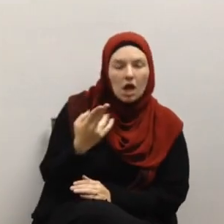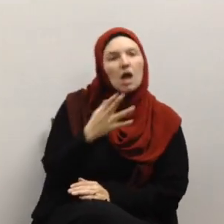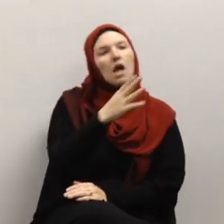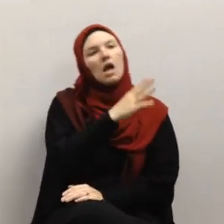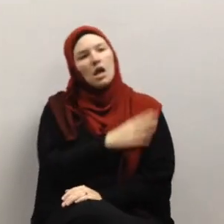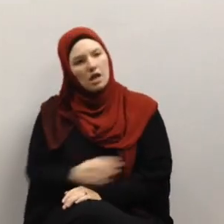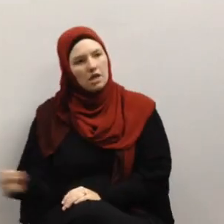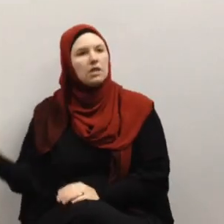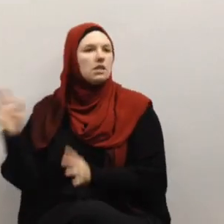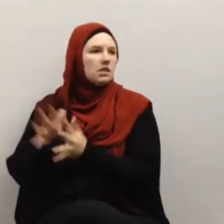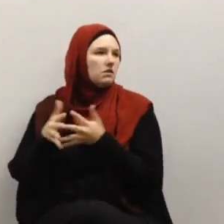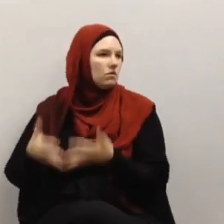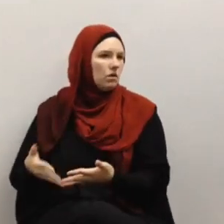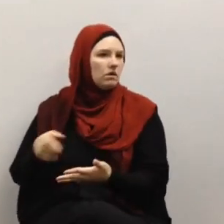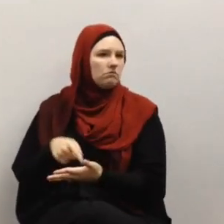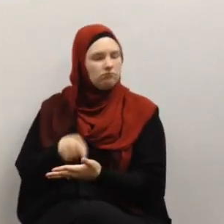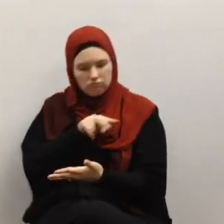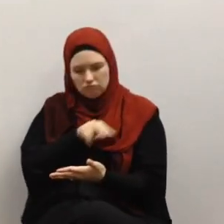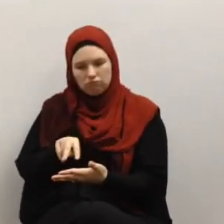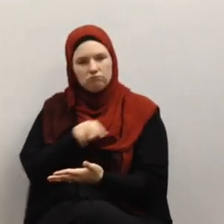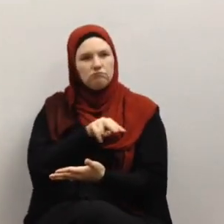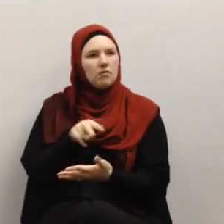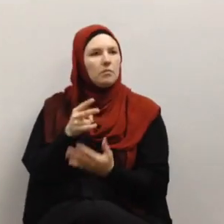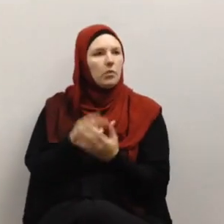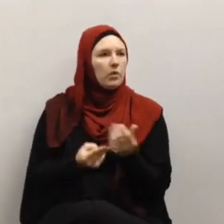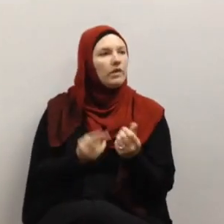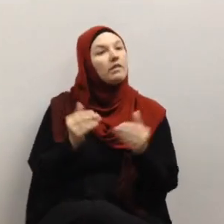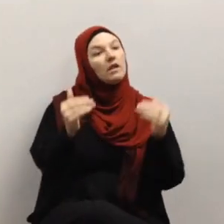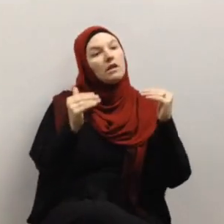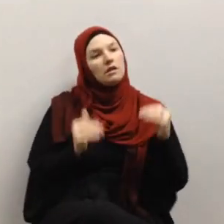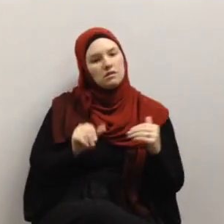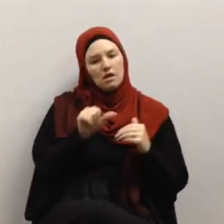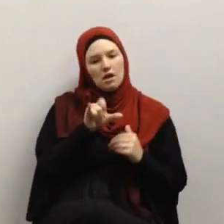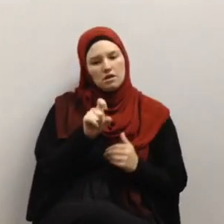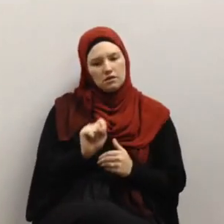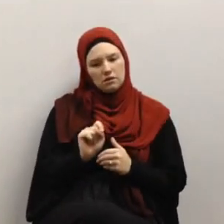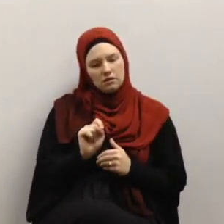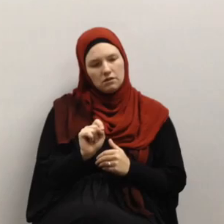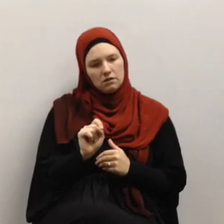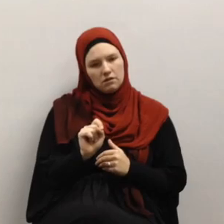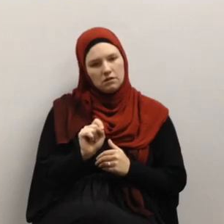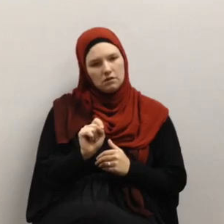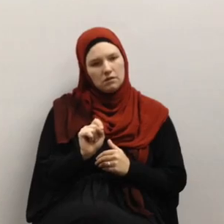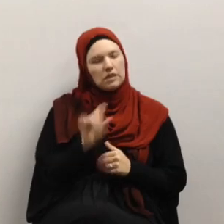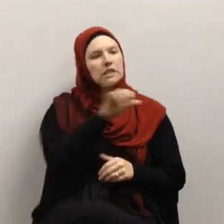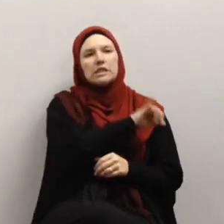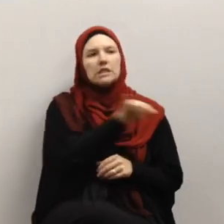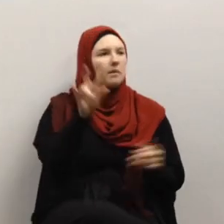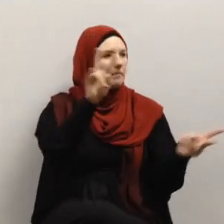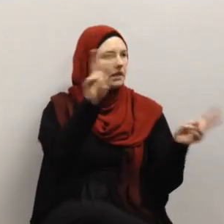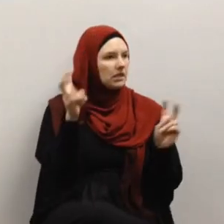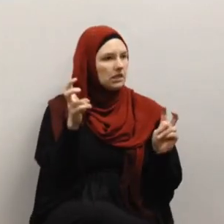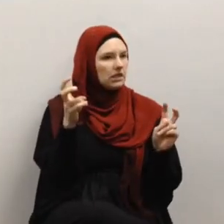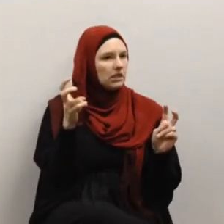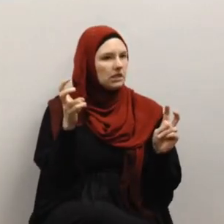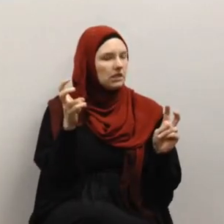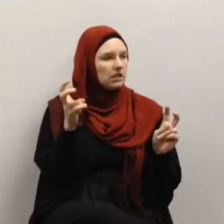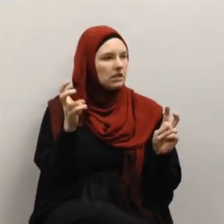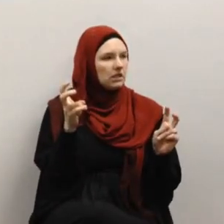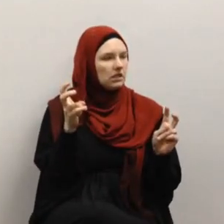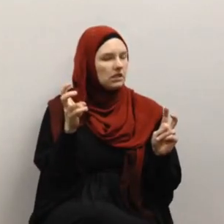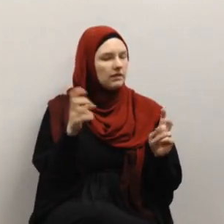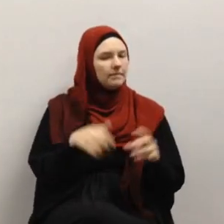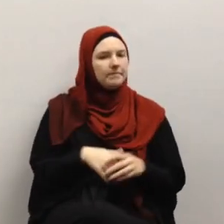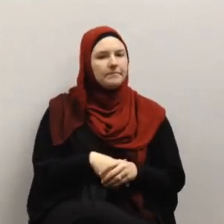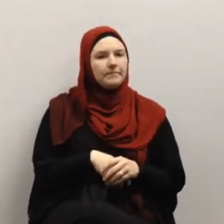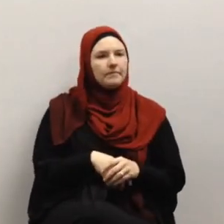sallam. Then the following ayah is raising the same issue raised in Surah Ali Imran that we